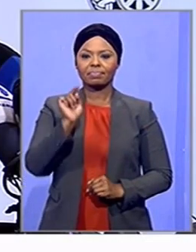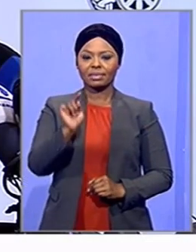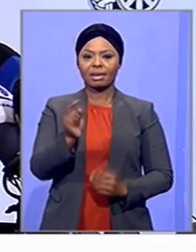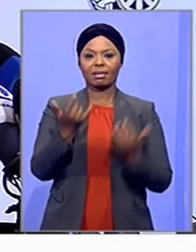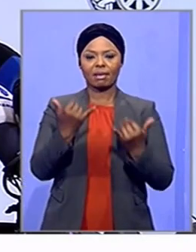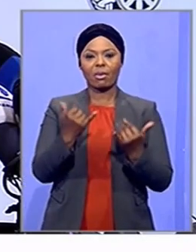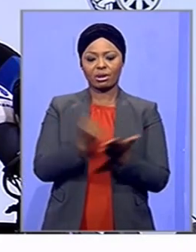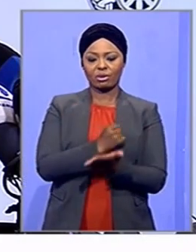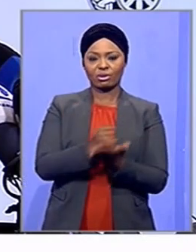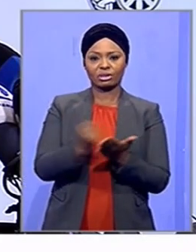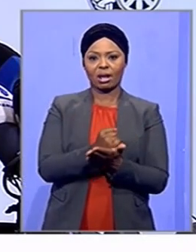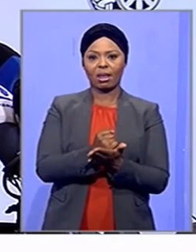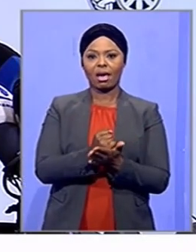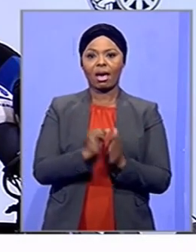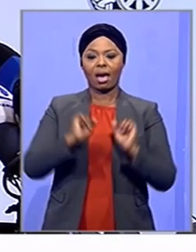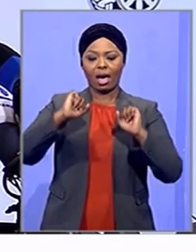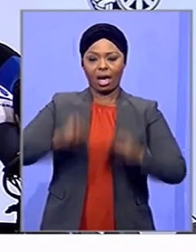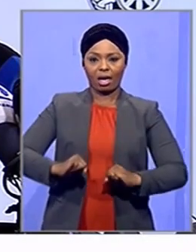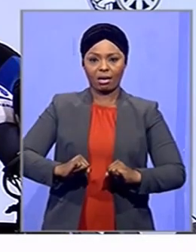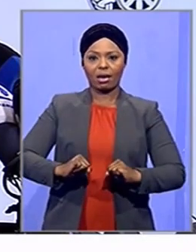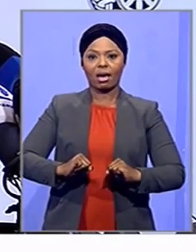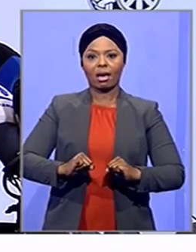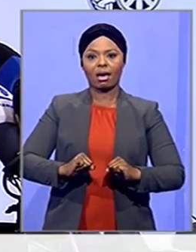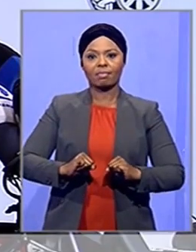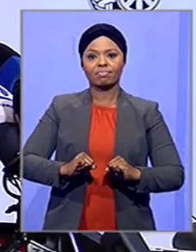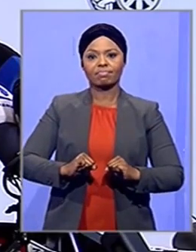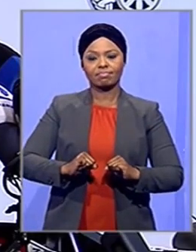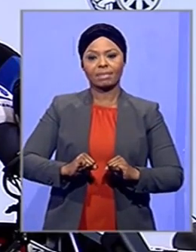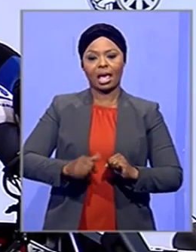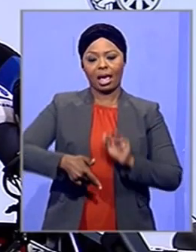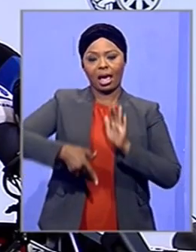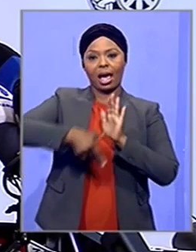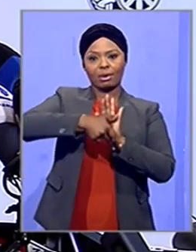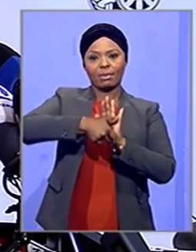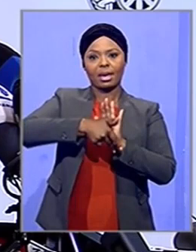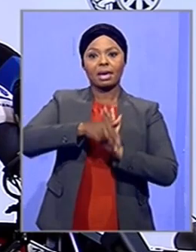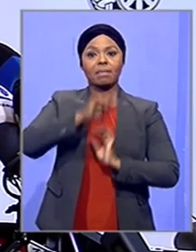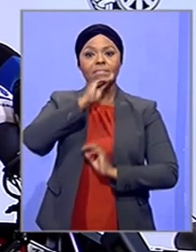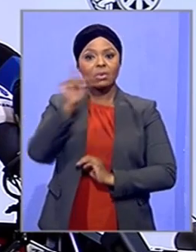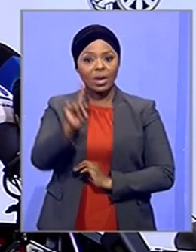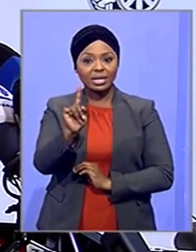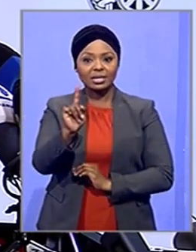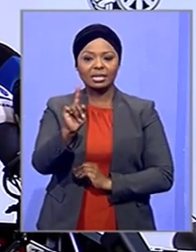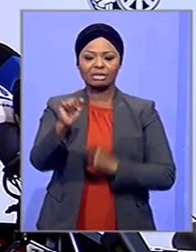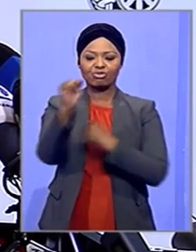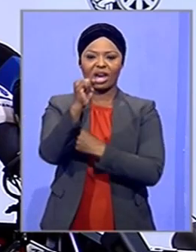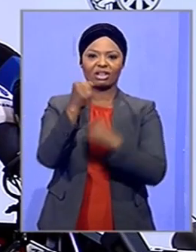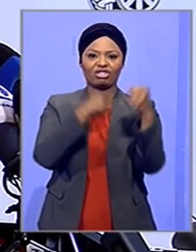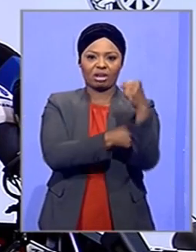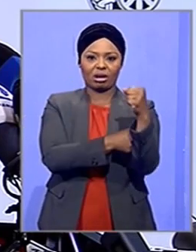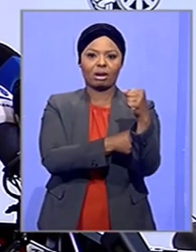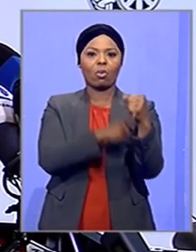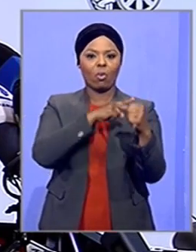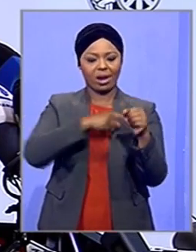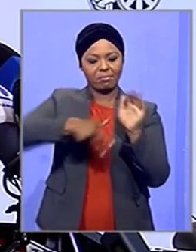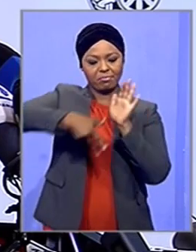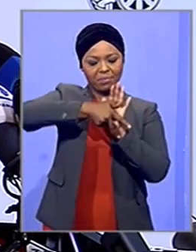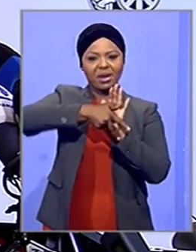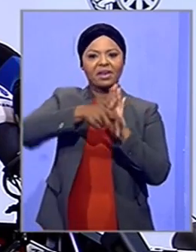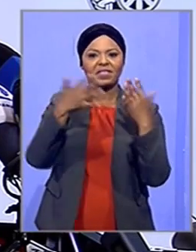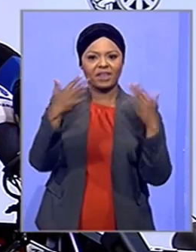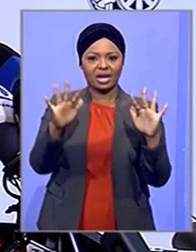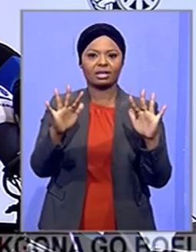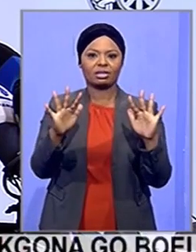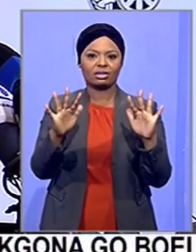adopted, it is a structure, and that is why in its own right it's a